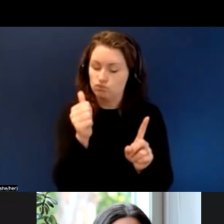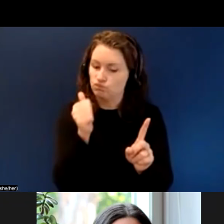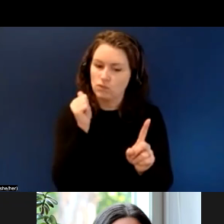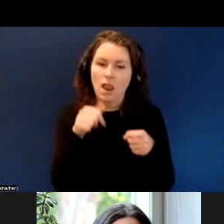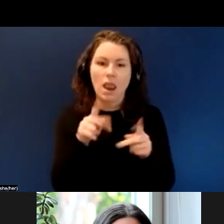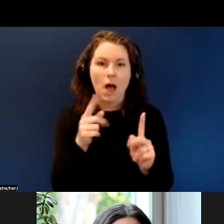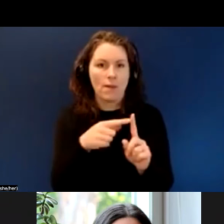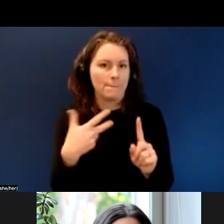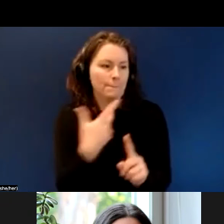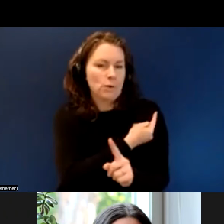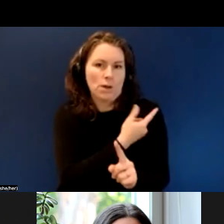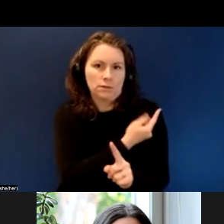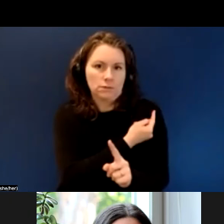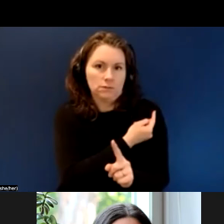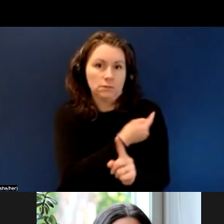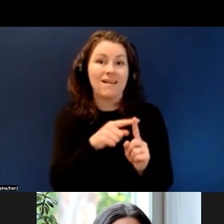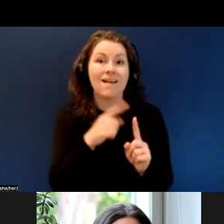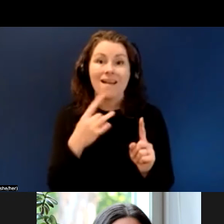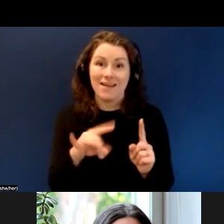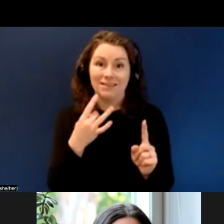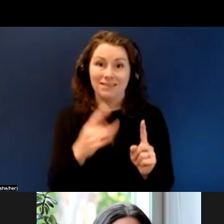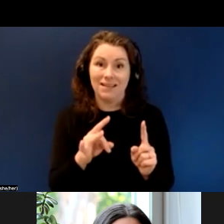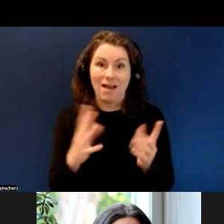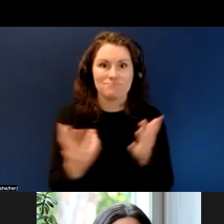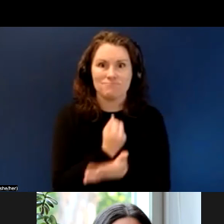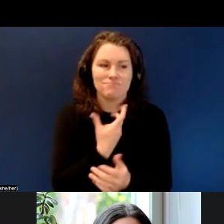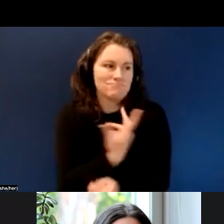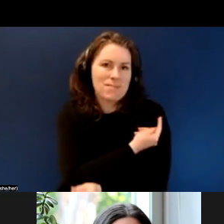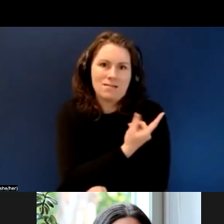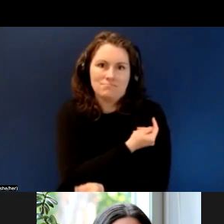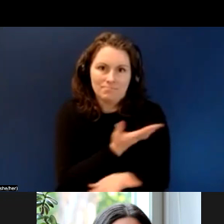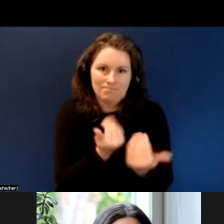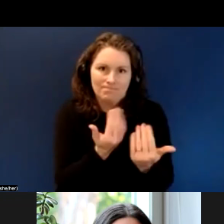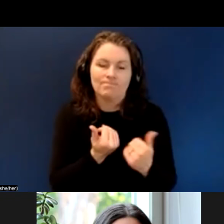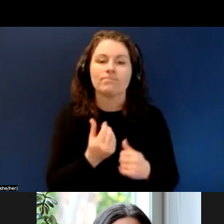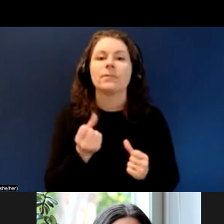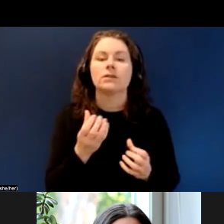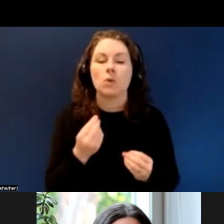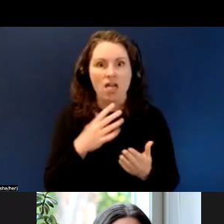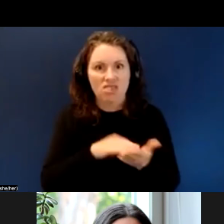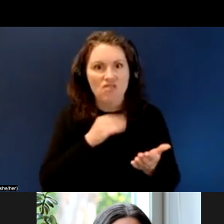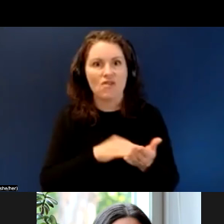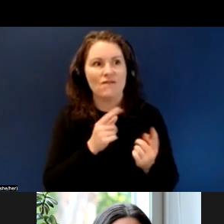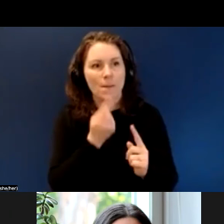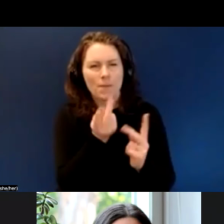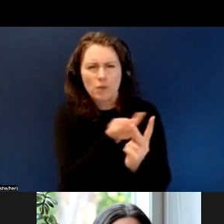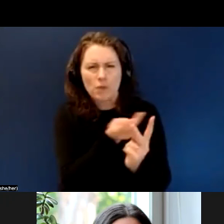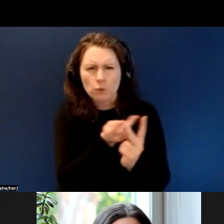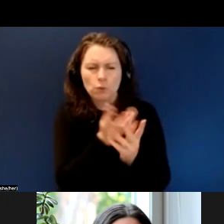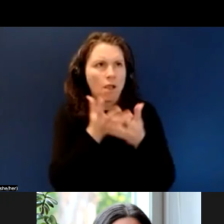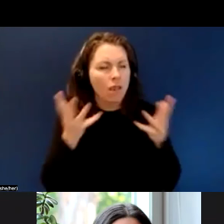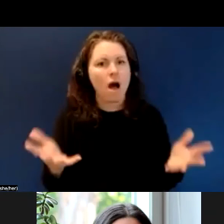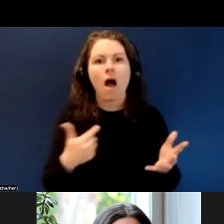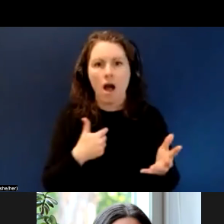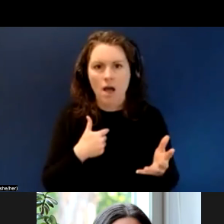be immunized. And then when they turned 18, they were able to be immunized. And I've learned a lot from listening to those folks